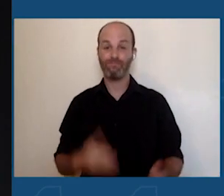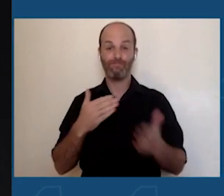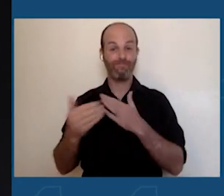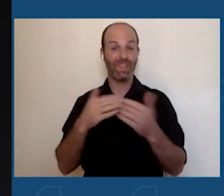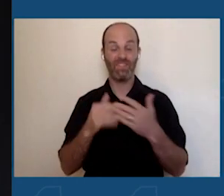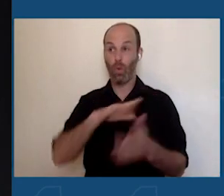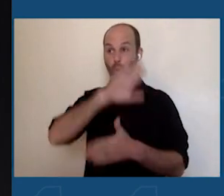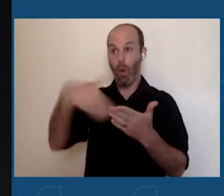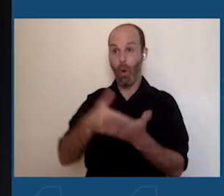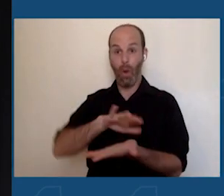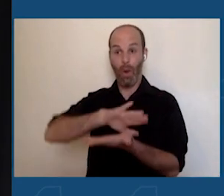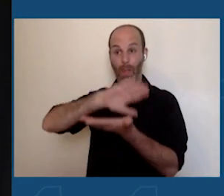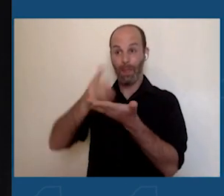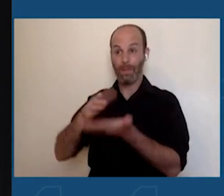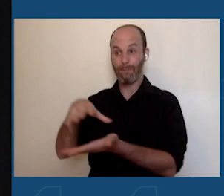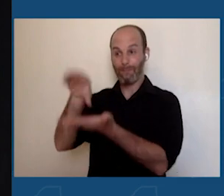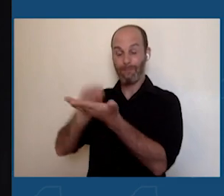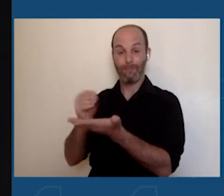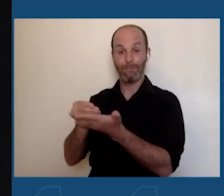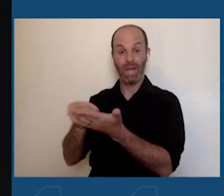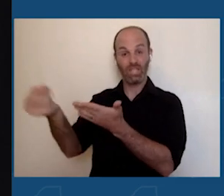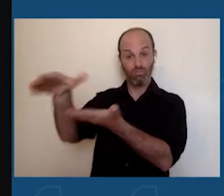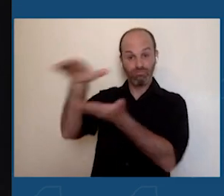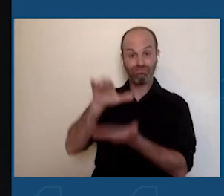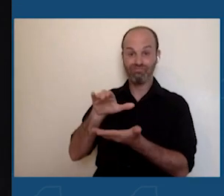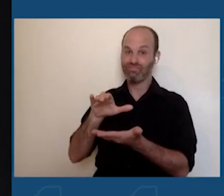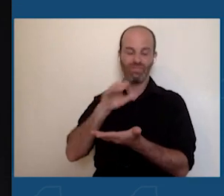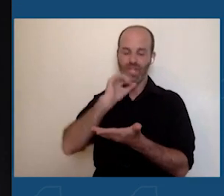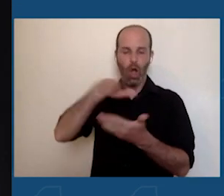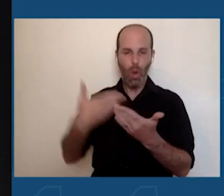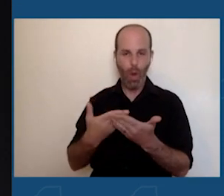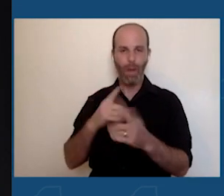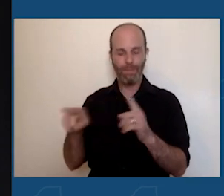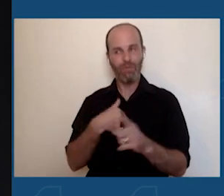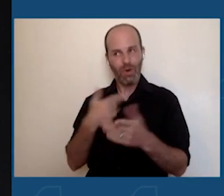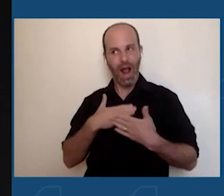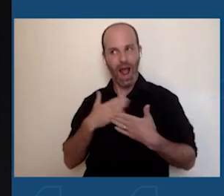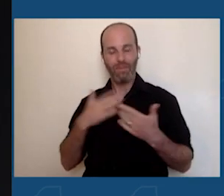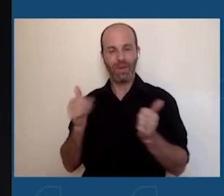money, we're pretty happy with what you just announced, Governor.